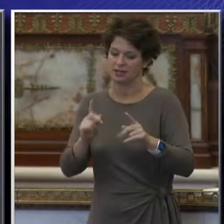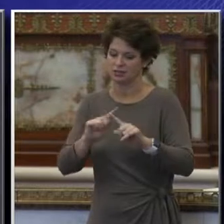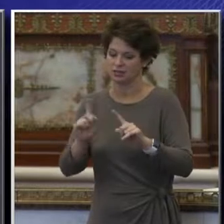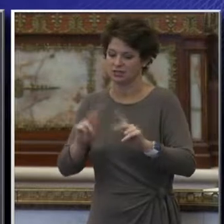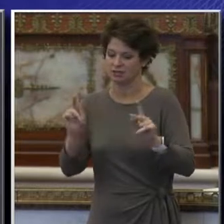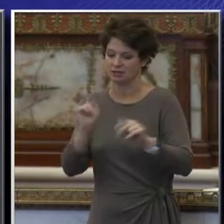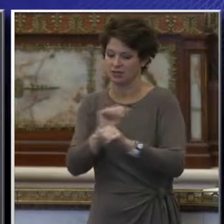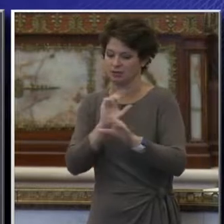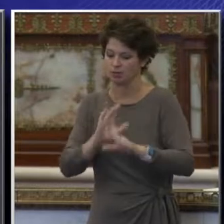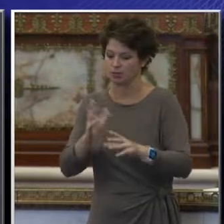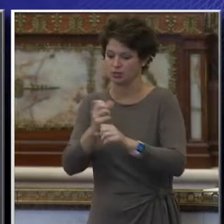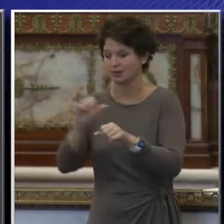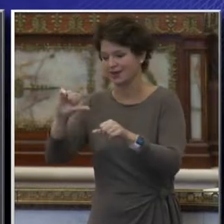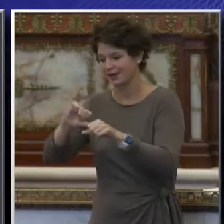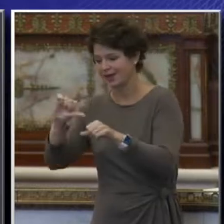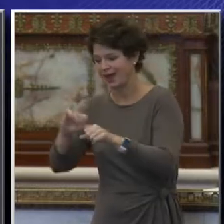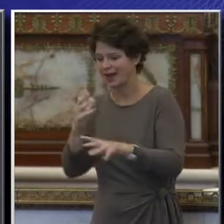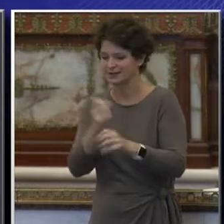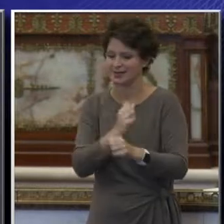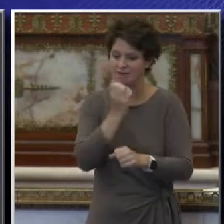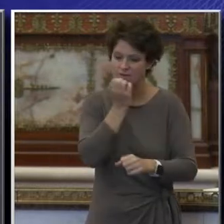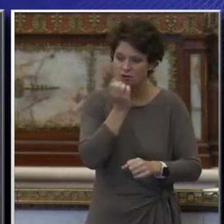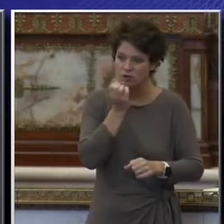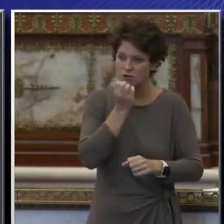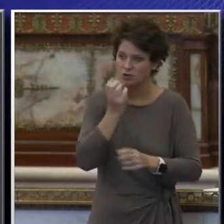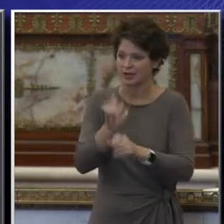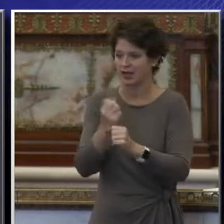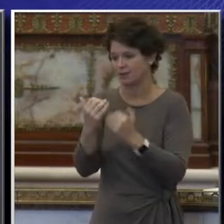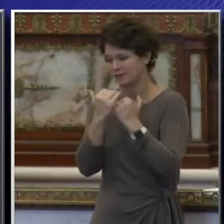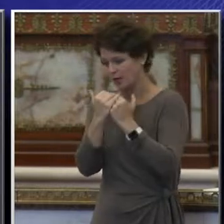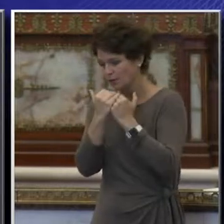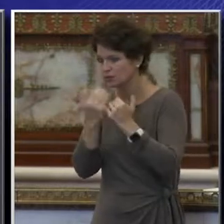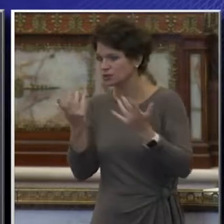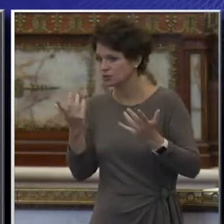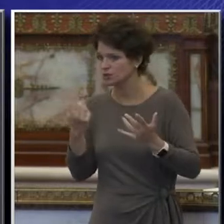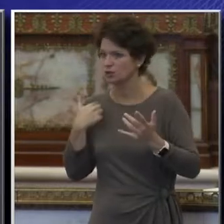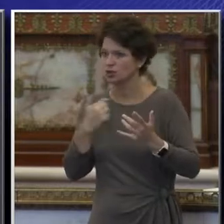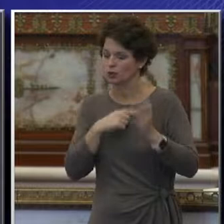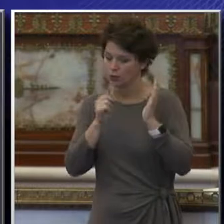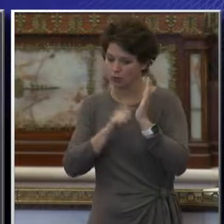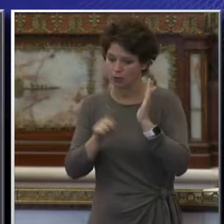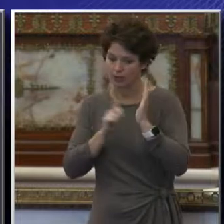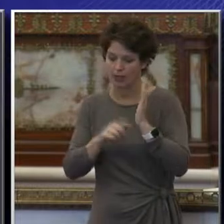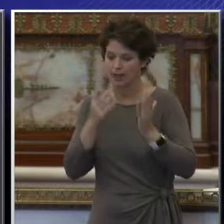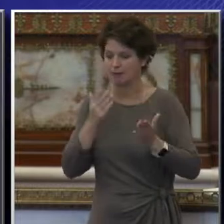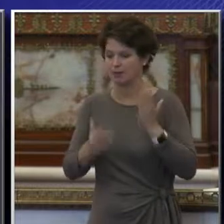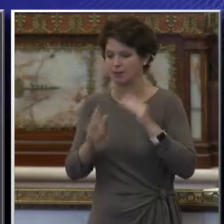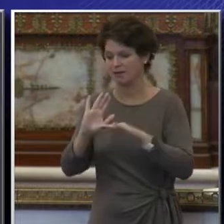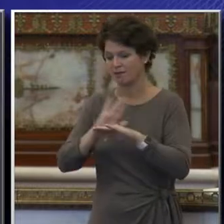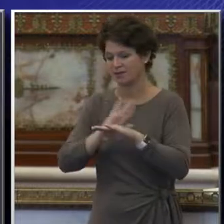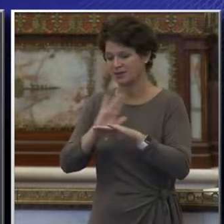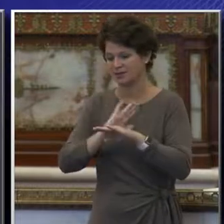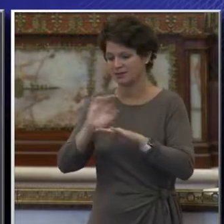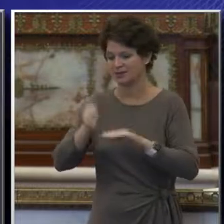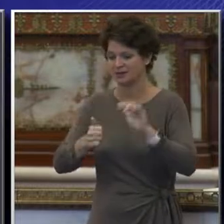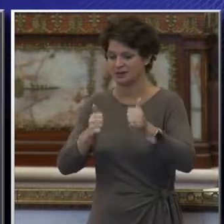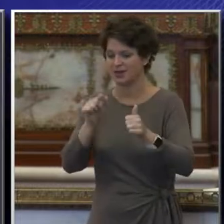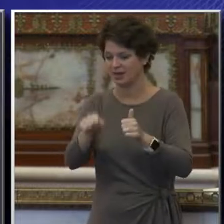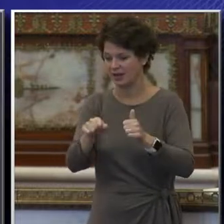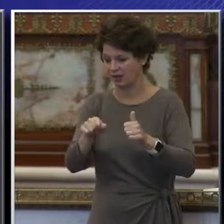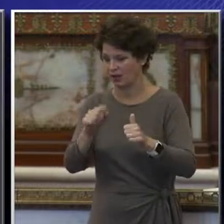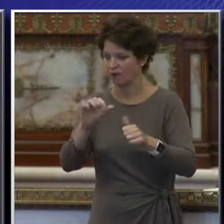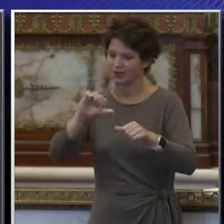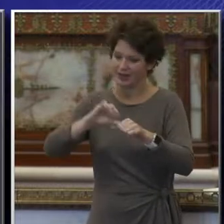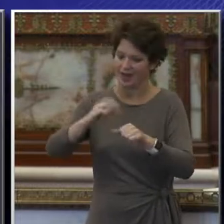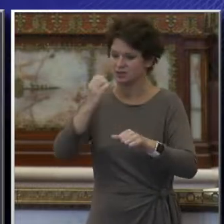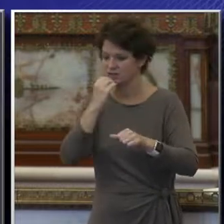to grab gas or grab food or grab a sandwich. So we're also looking in, you know, having commercial components to the site. That'll be